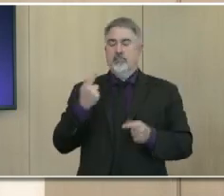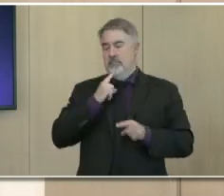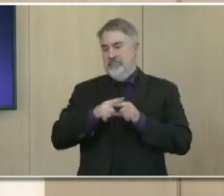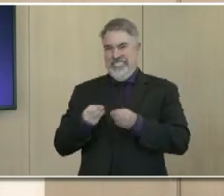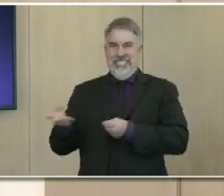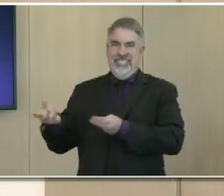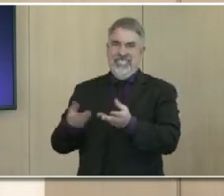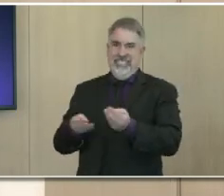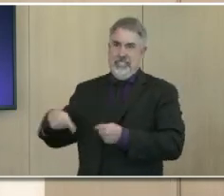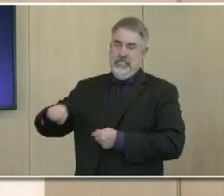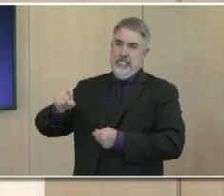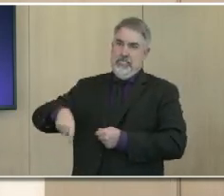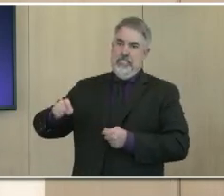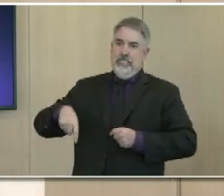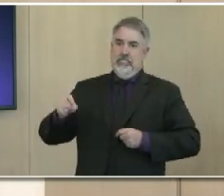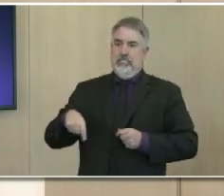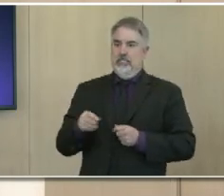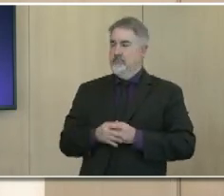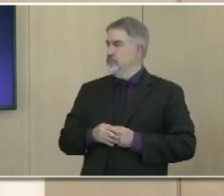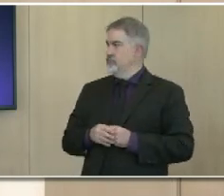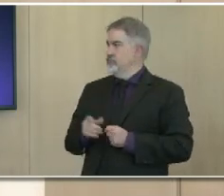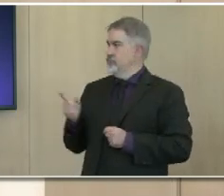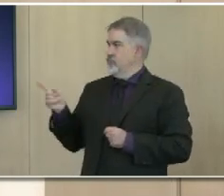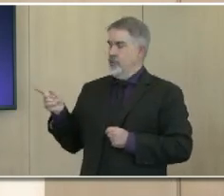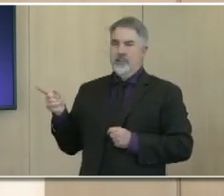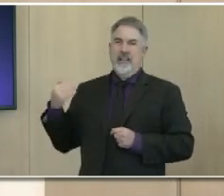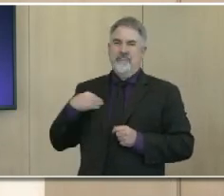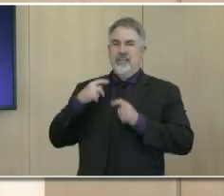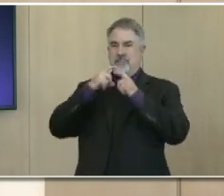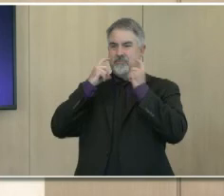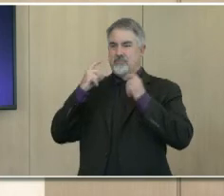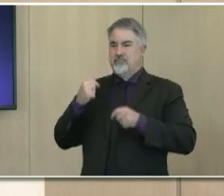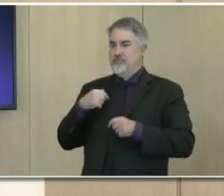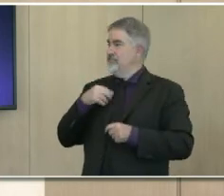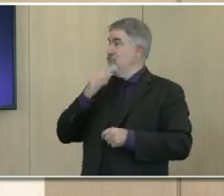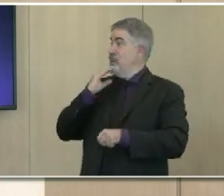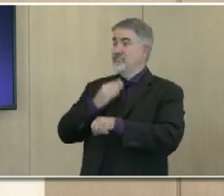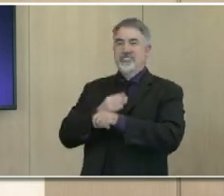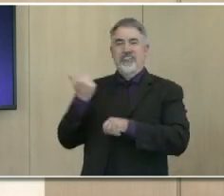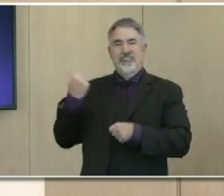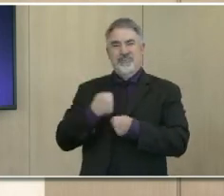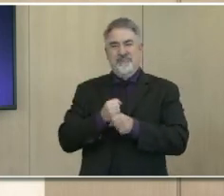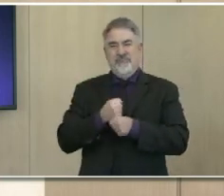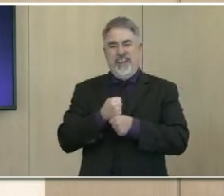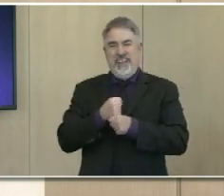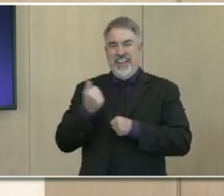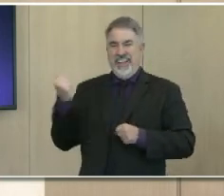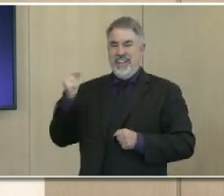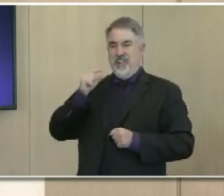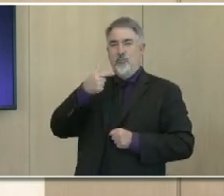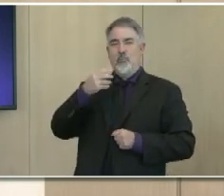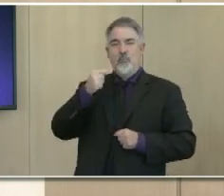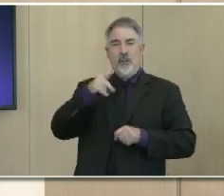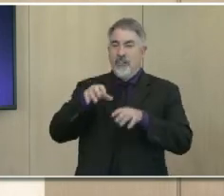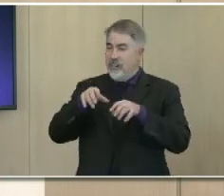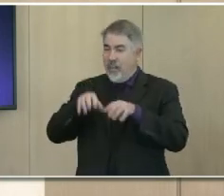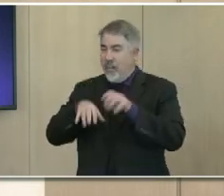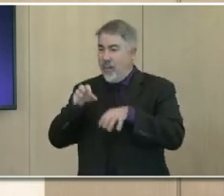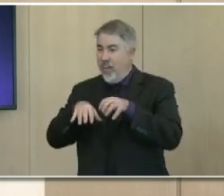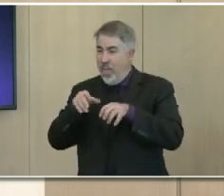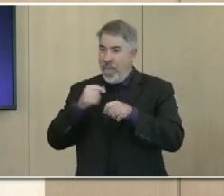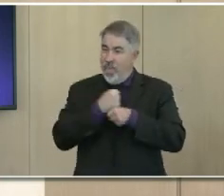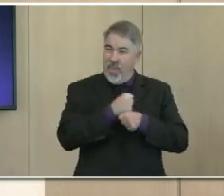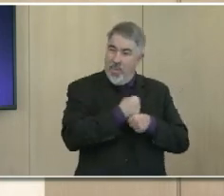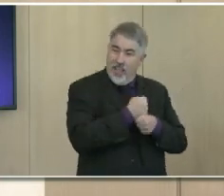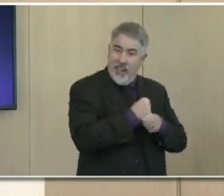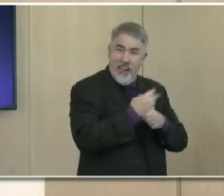This mask was one that was made by my daughter 2 days ago. She basically got on Google and found a pattern that she